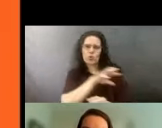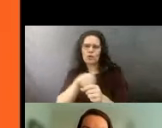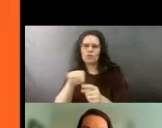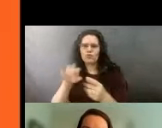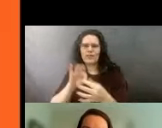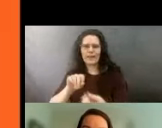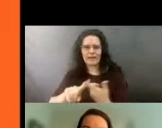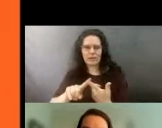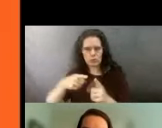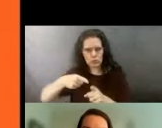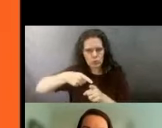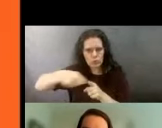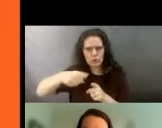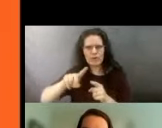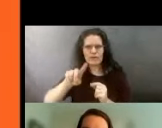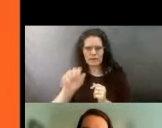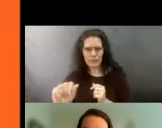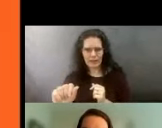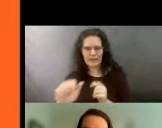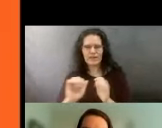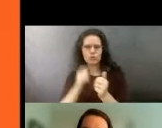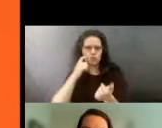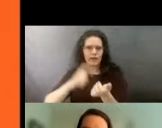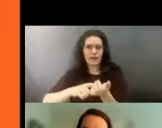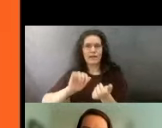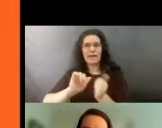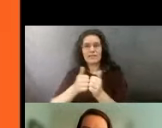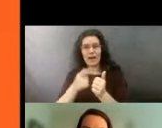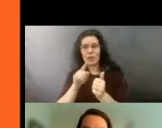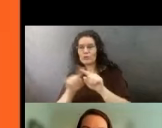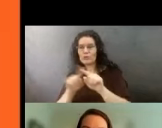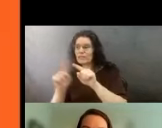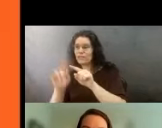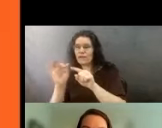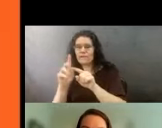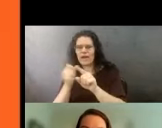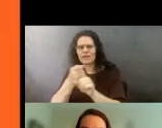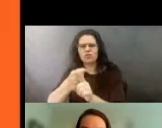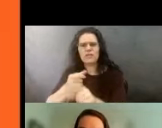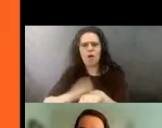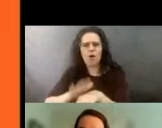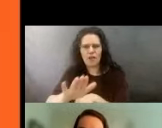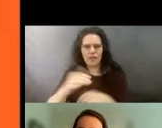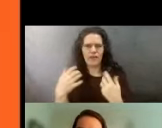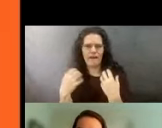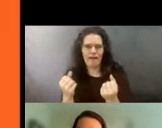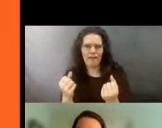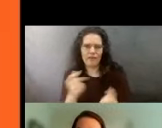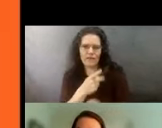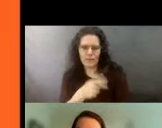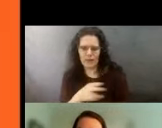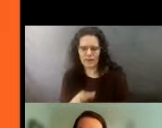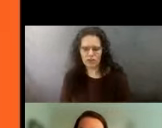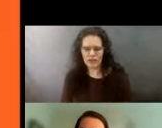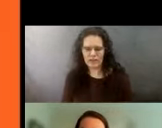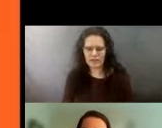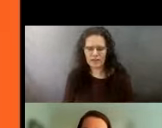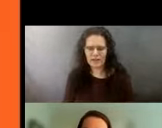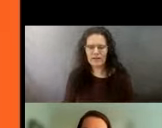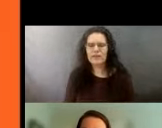recognize how those factors might be impacting health outcomes? And then in addition to that is sort of framing it as children with